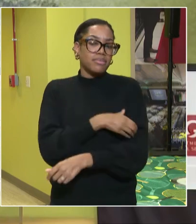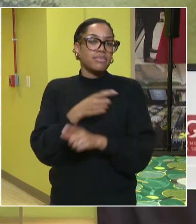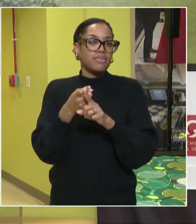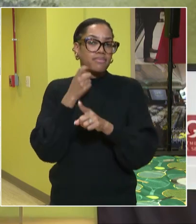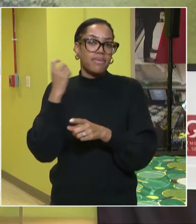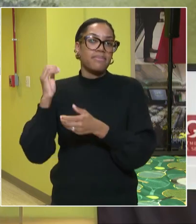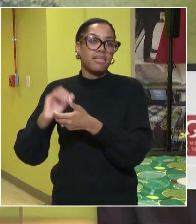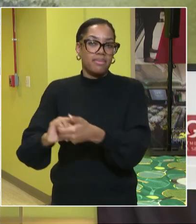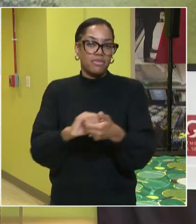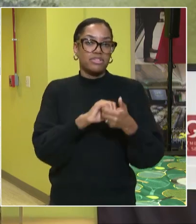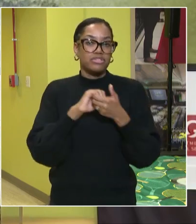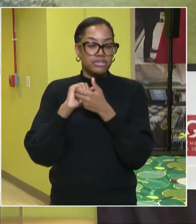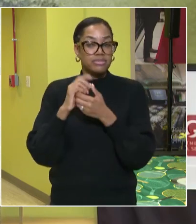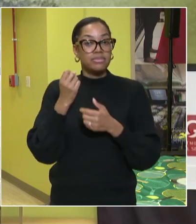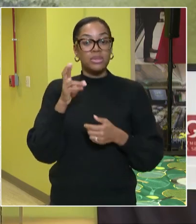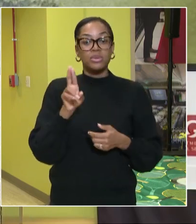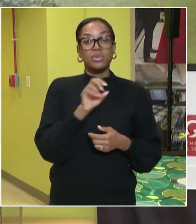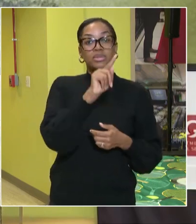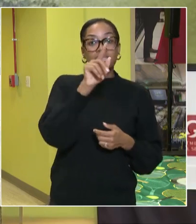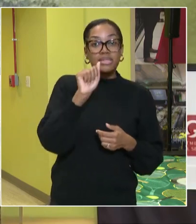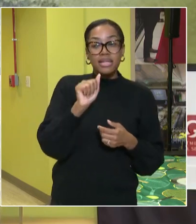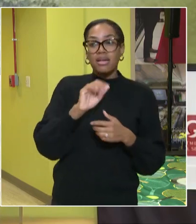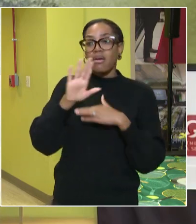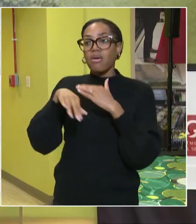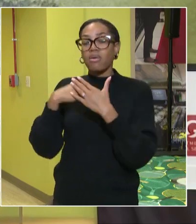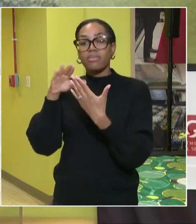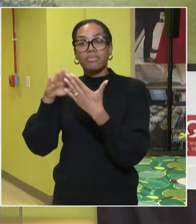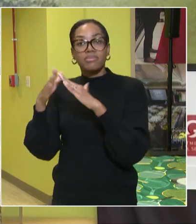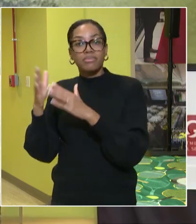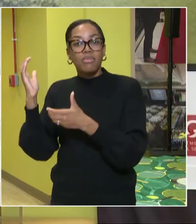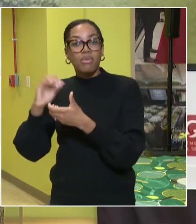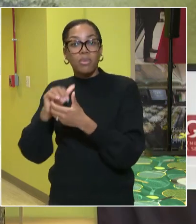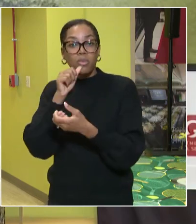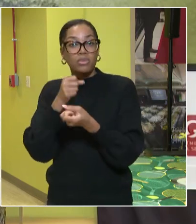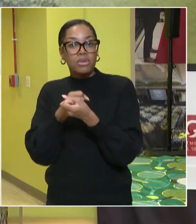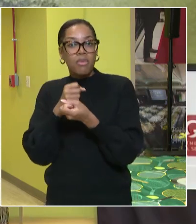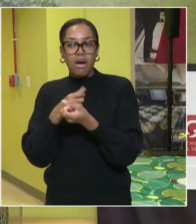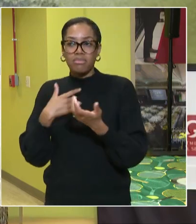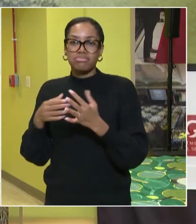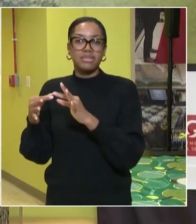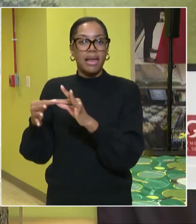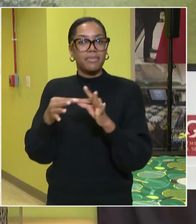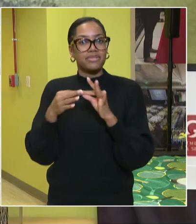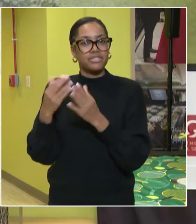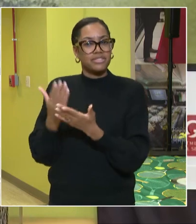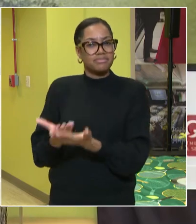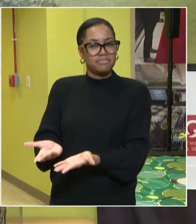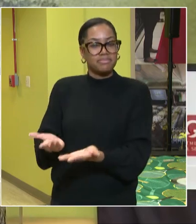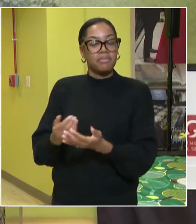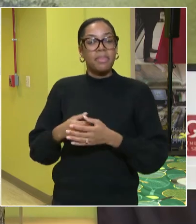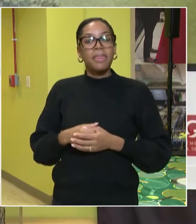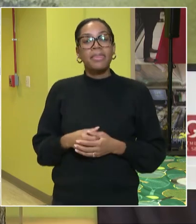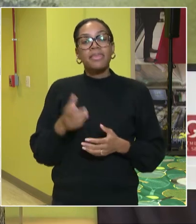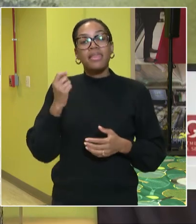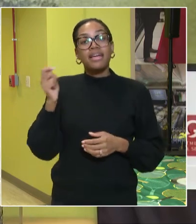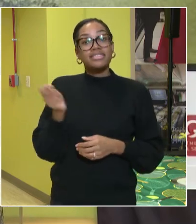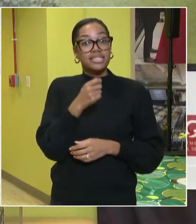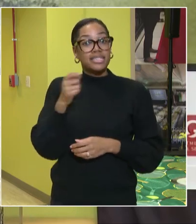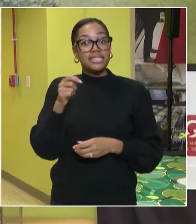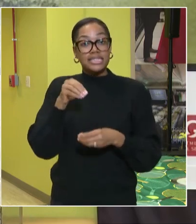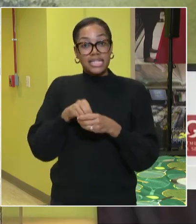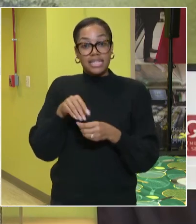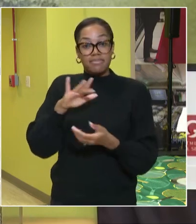and all of the community partners who support SETLC. Tennis in the Mid-Atlantic has never been stronger.